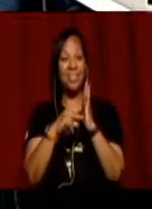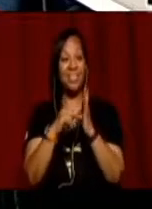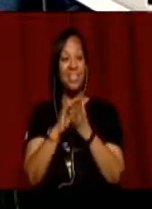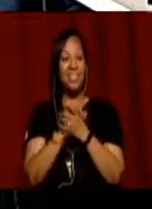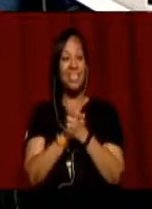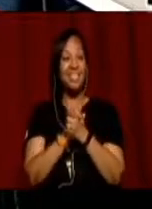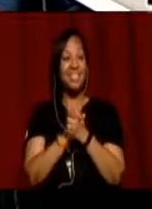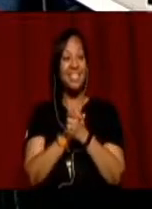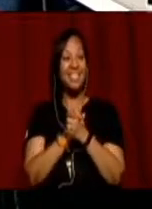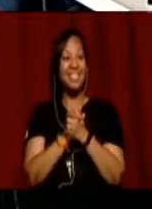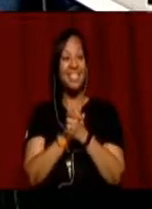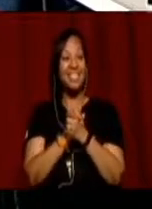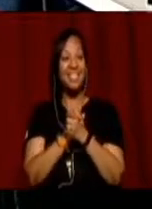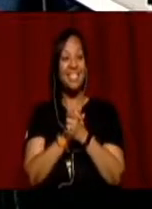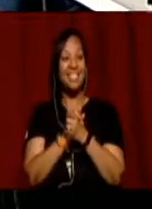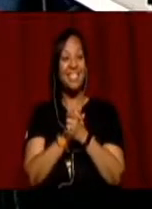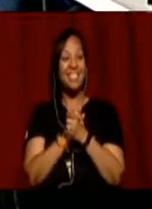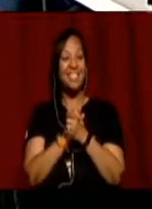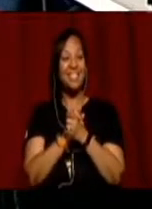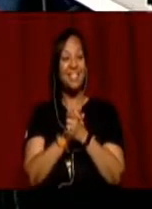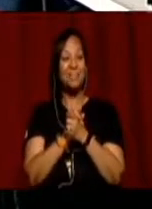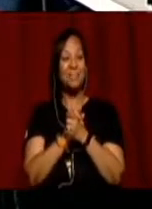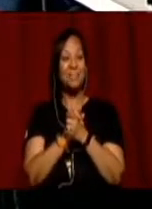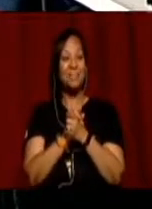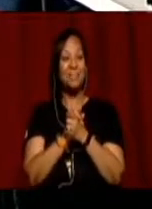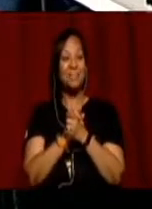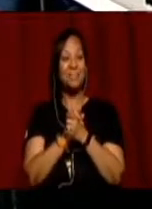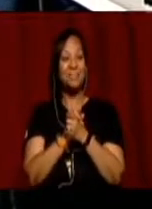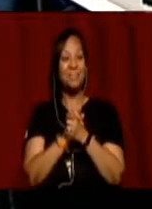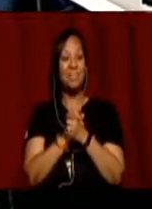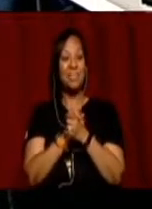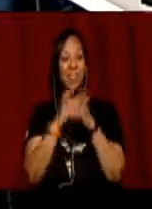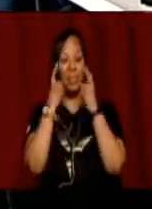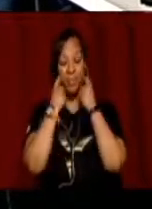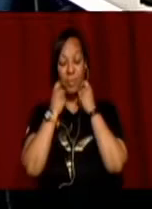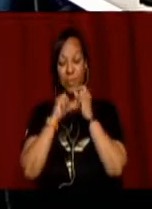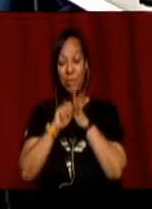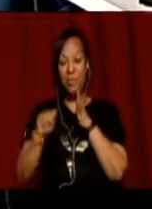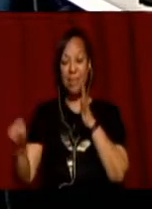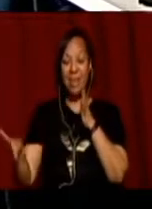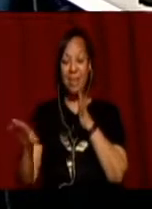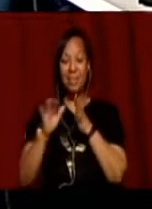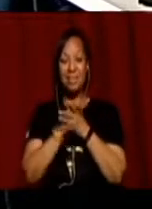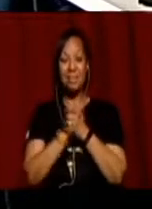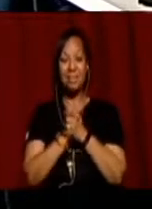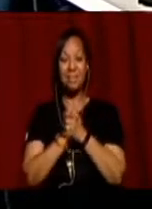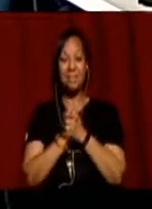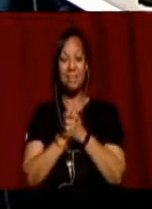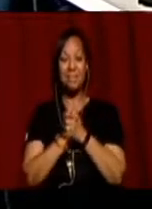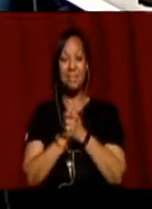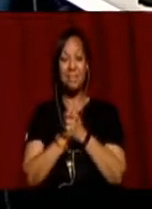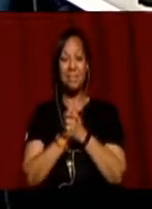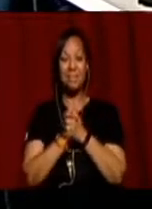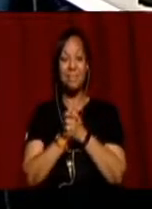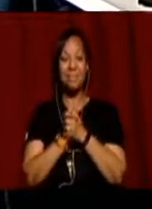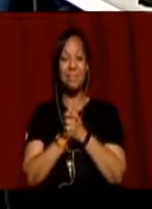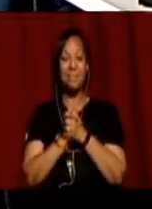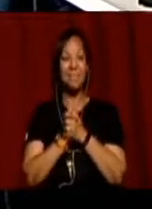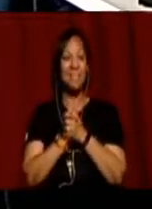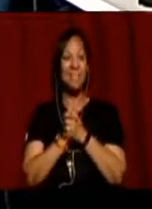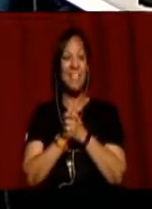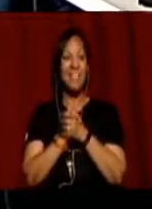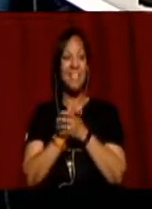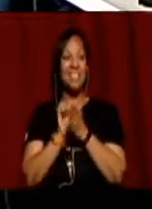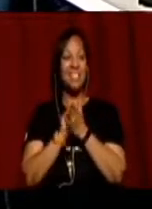If it's going to help, all right. And you can demask. You got to move away from me. All right. Yeah, okay. If she got to move